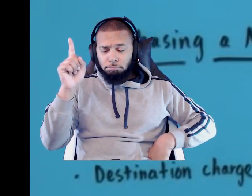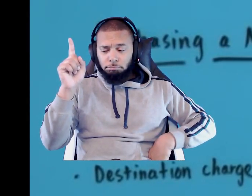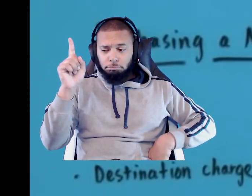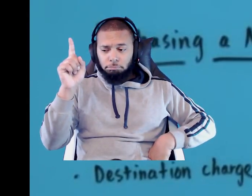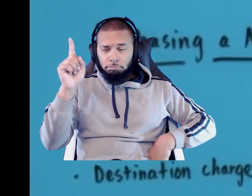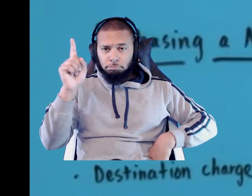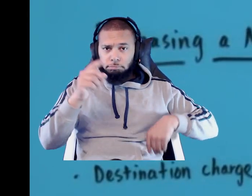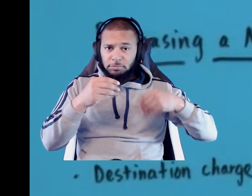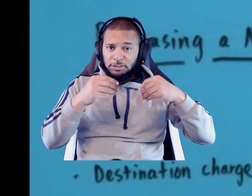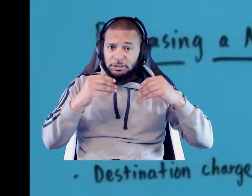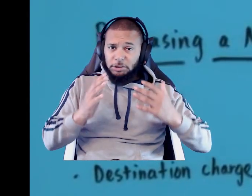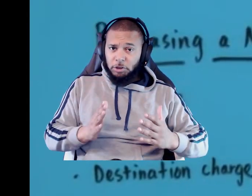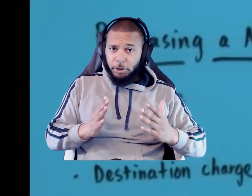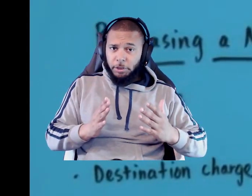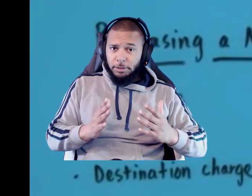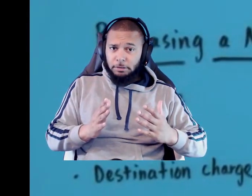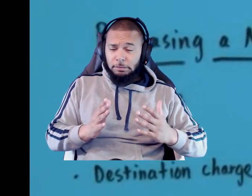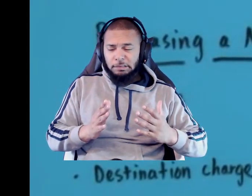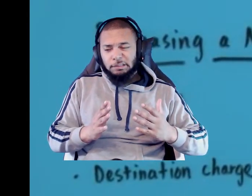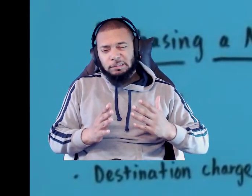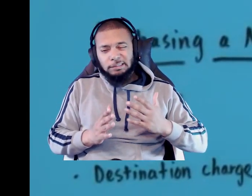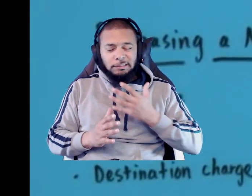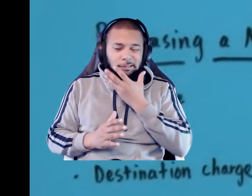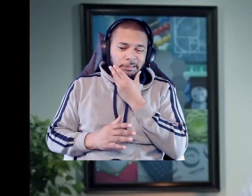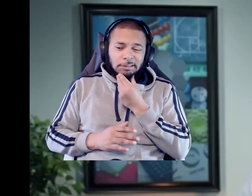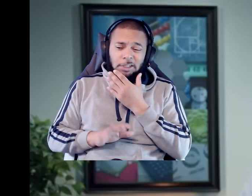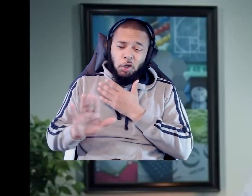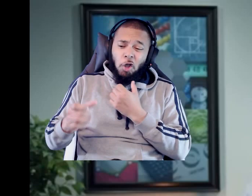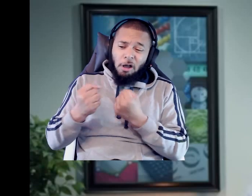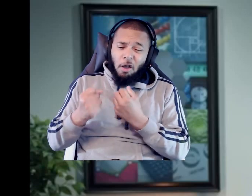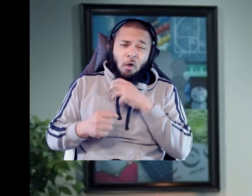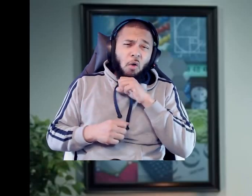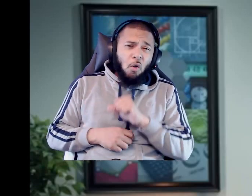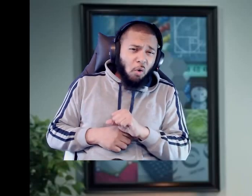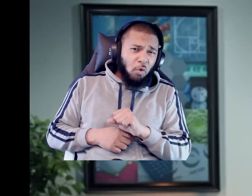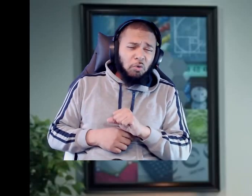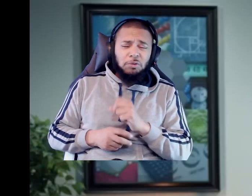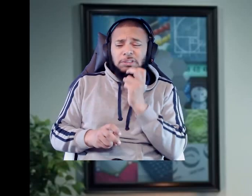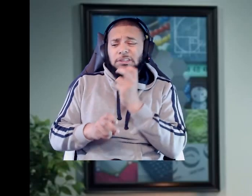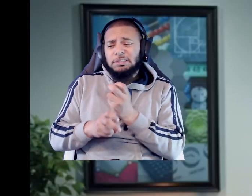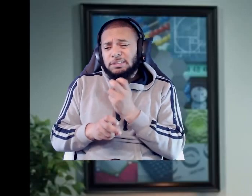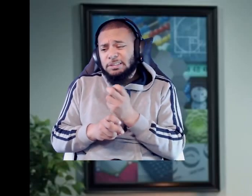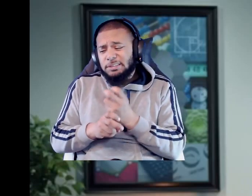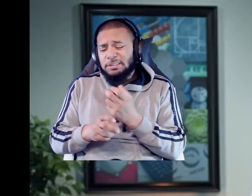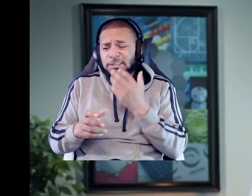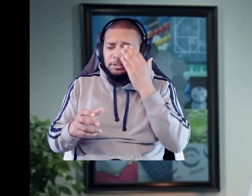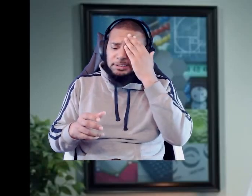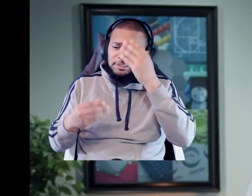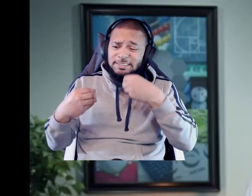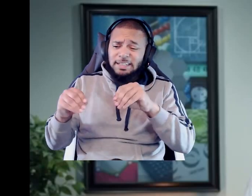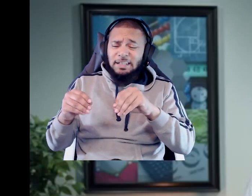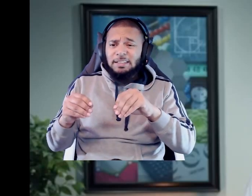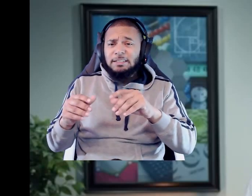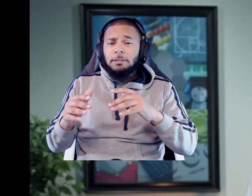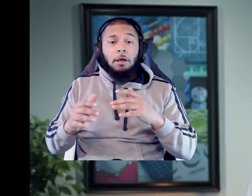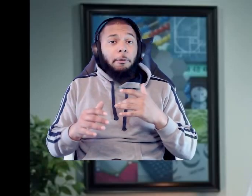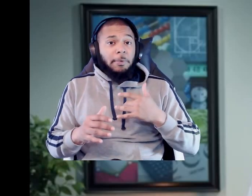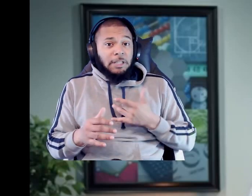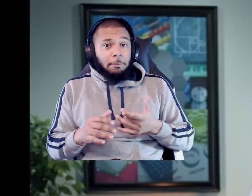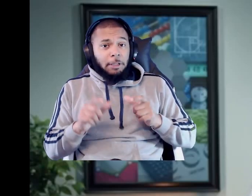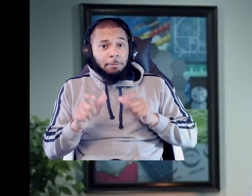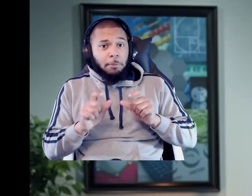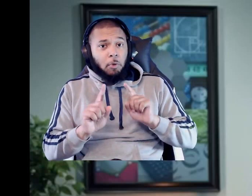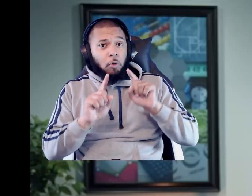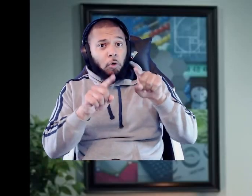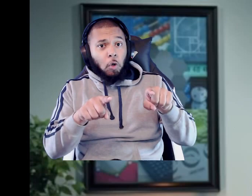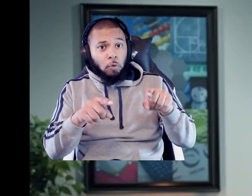dealer doesn't want that. Dealer's going to have a lot of trouble selling that vehicle because most people go into dealerships to buy new vehicles or pretty